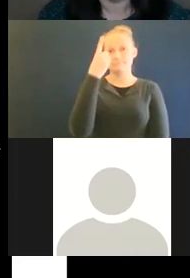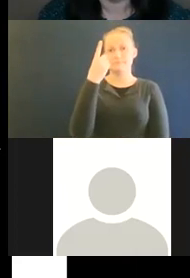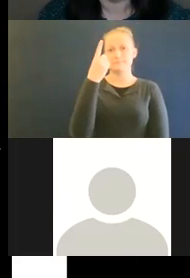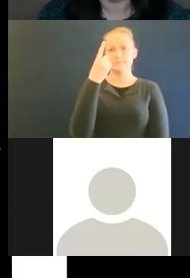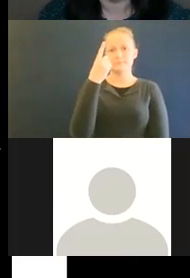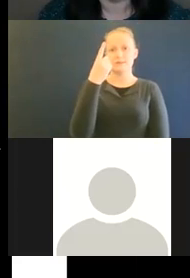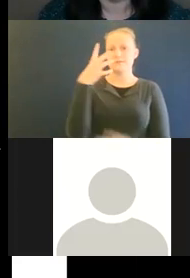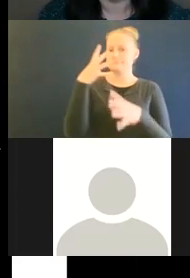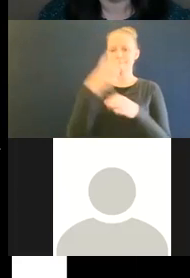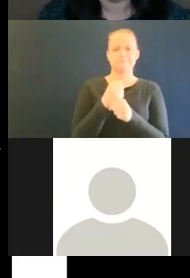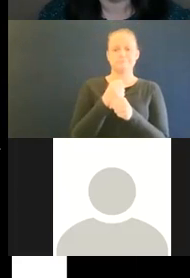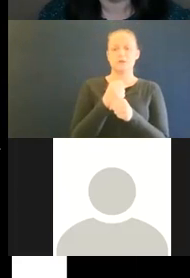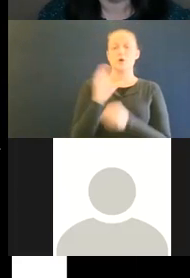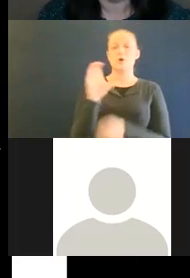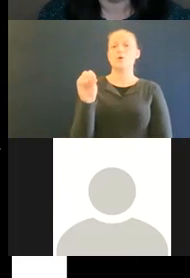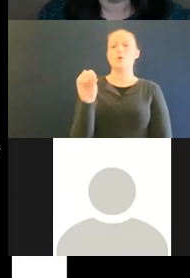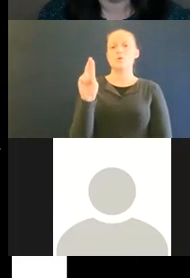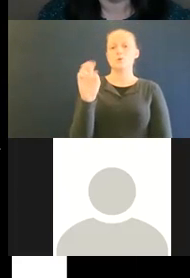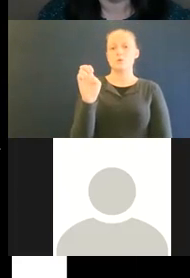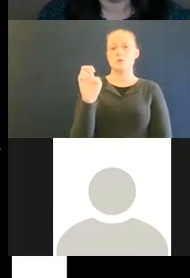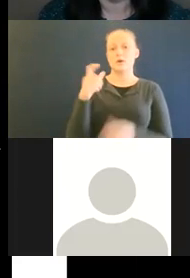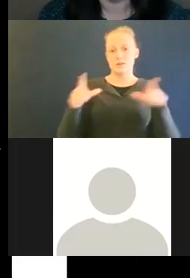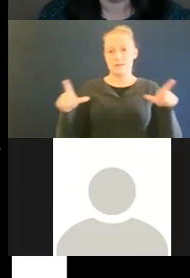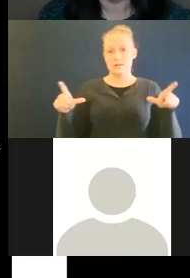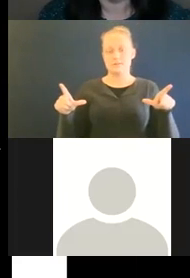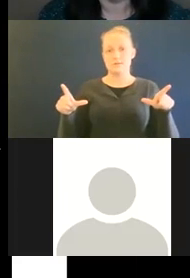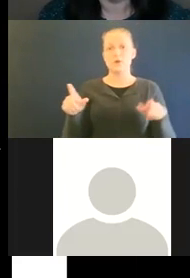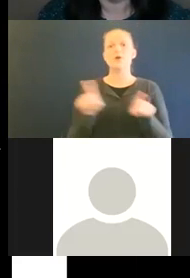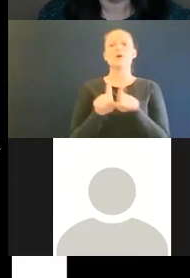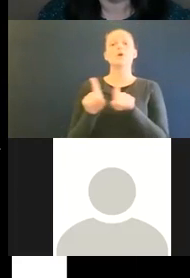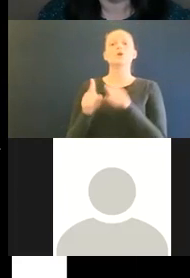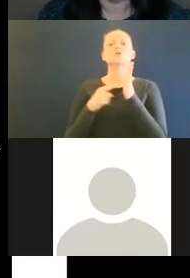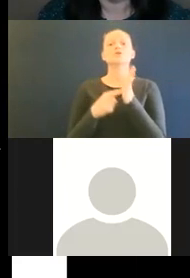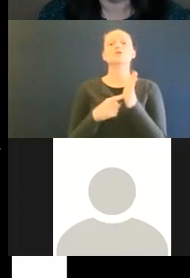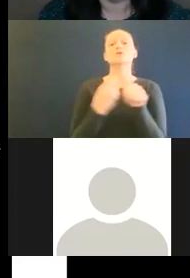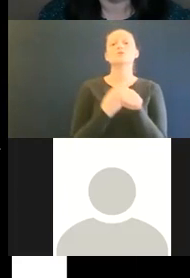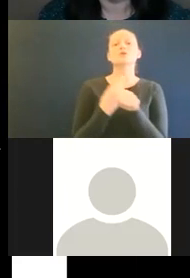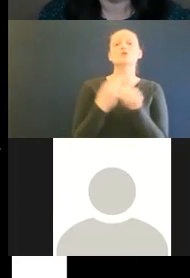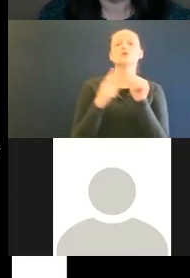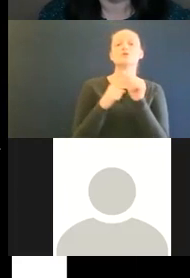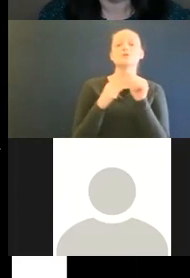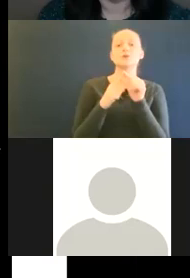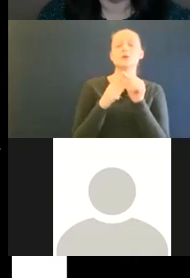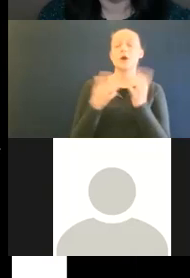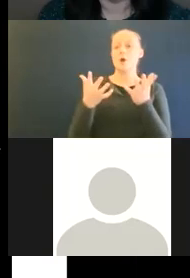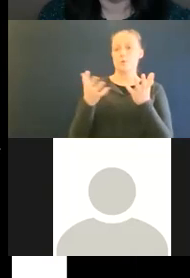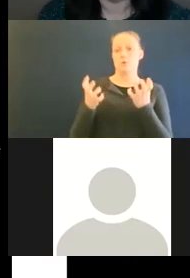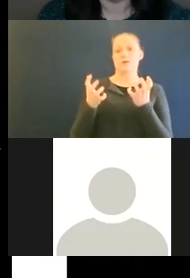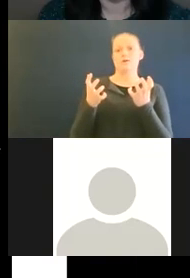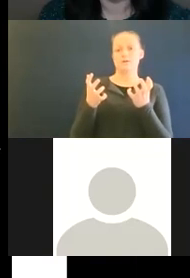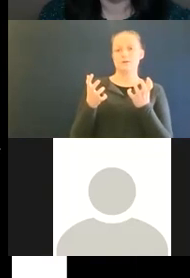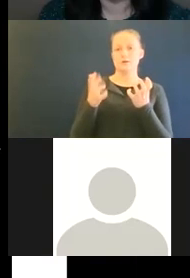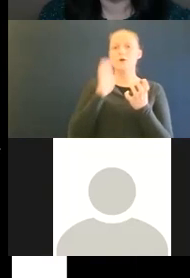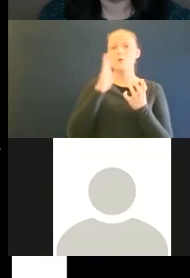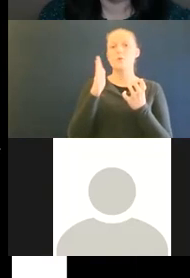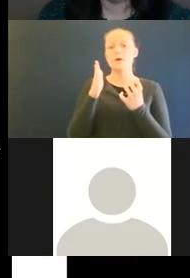core language, and also kind of shows them, using a word want is going to provide